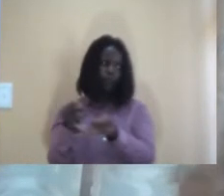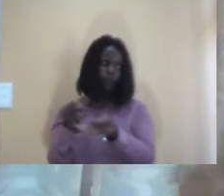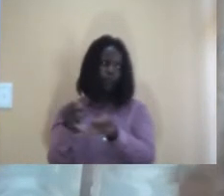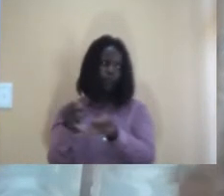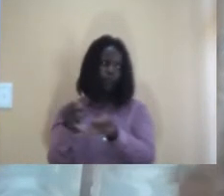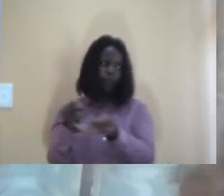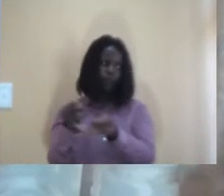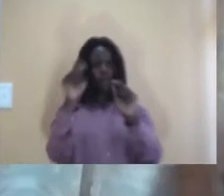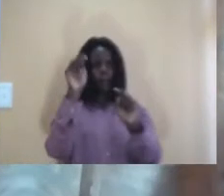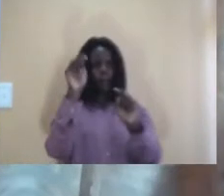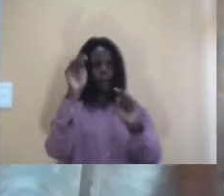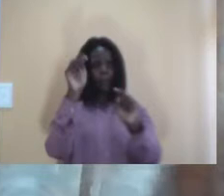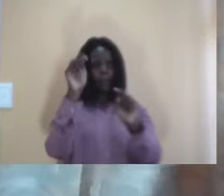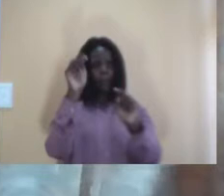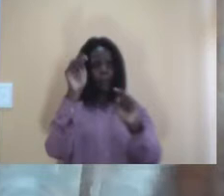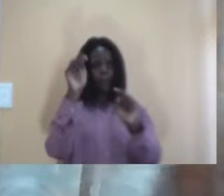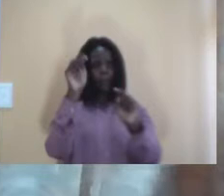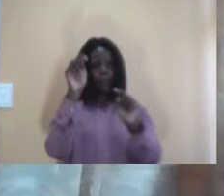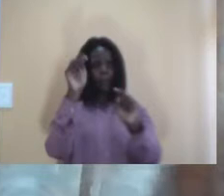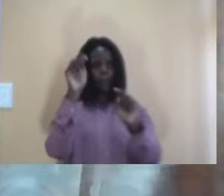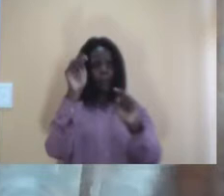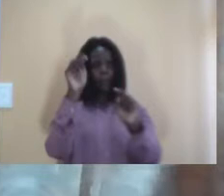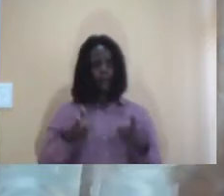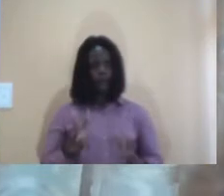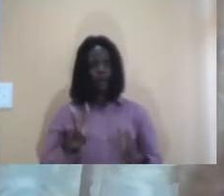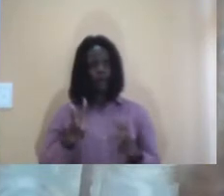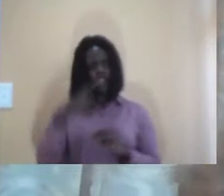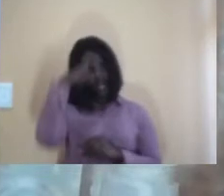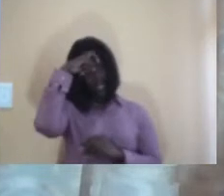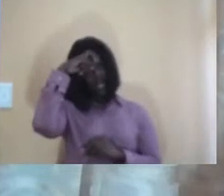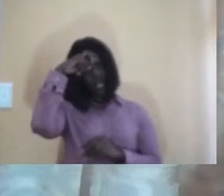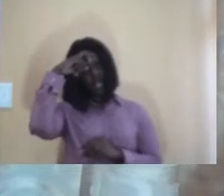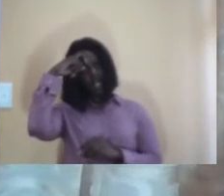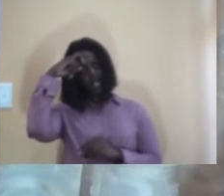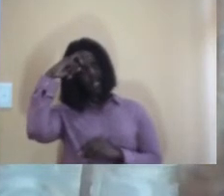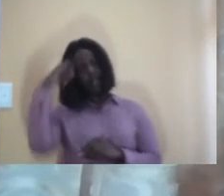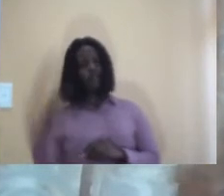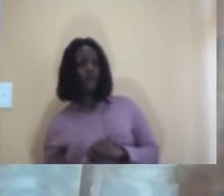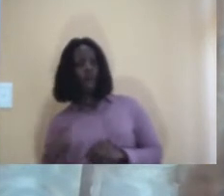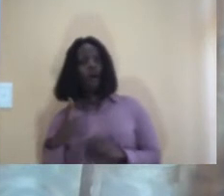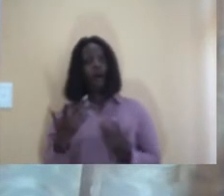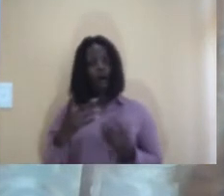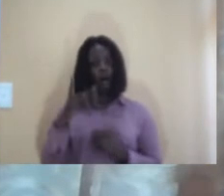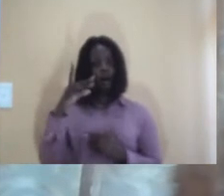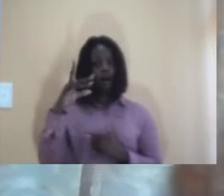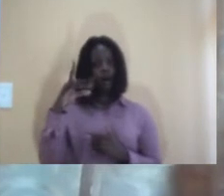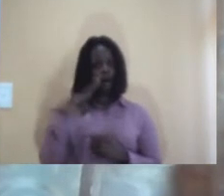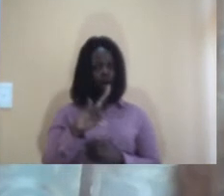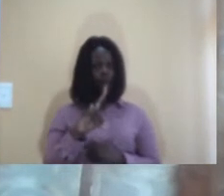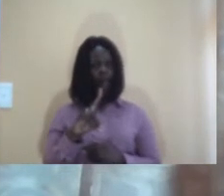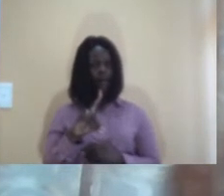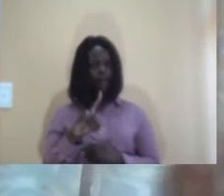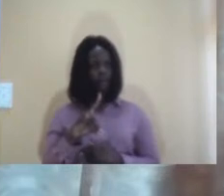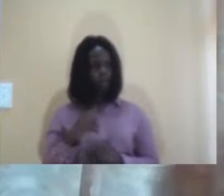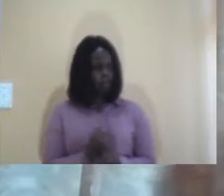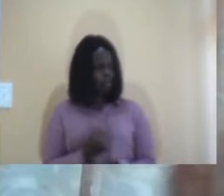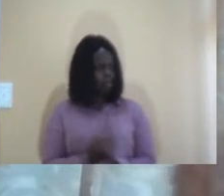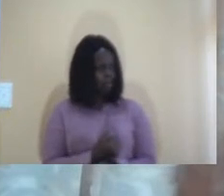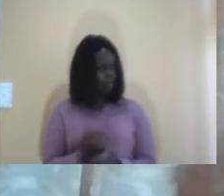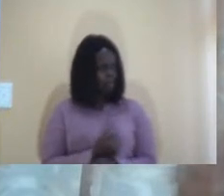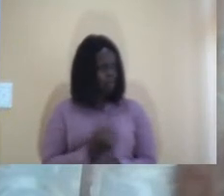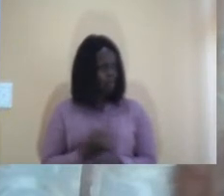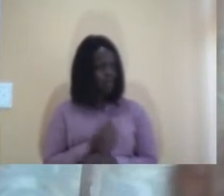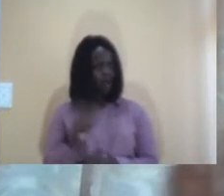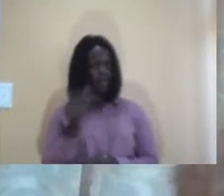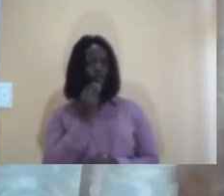also worth noting includes heat stress on animal productivity, overall decrease in food supply, which will